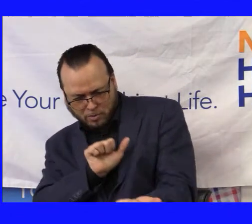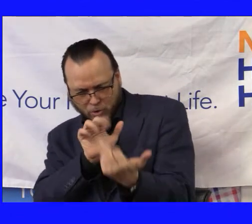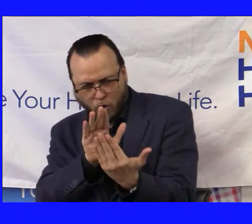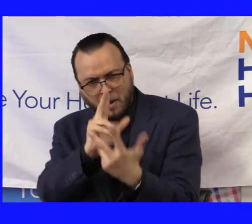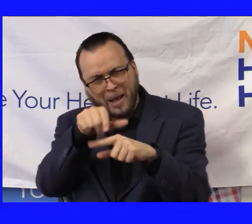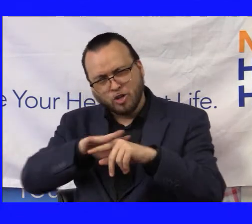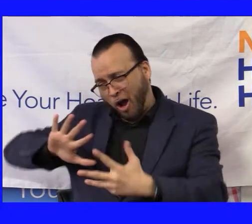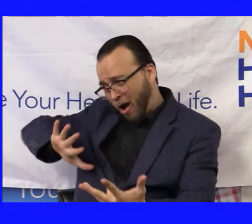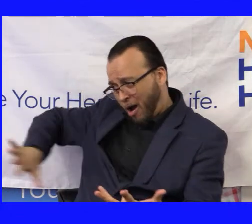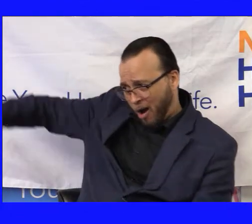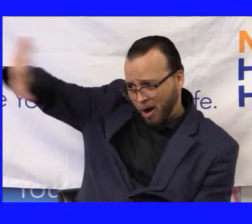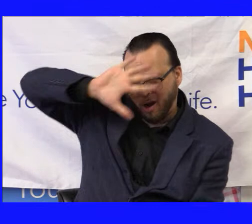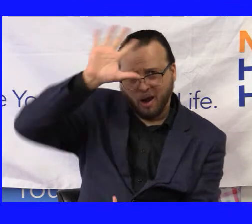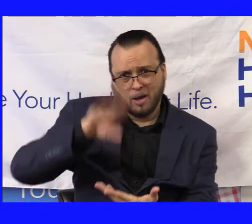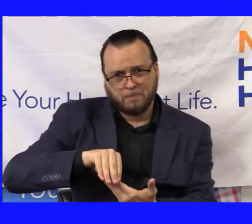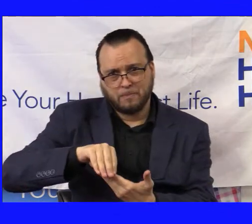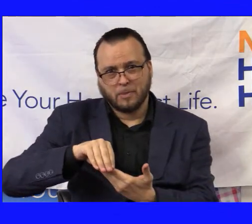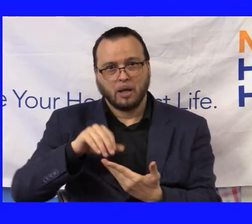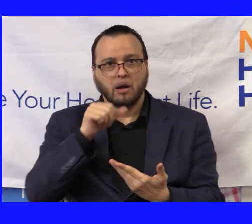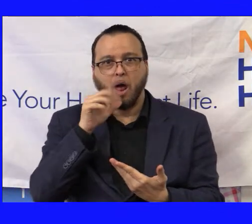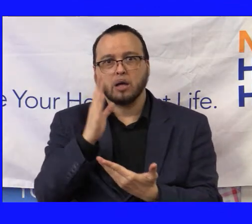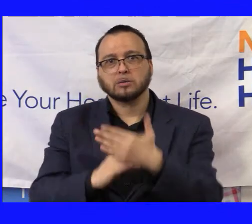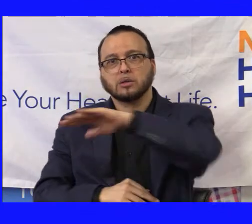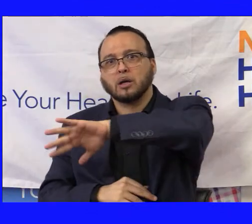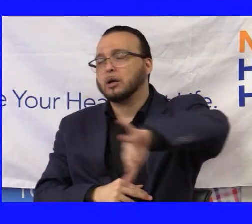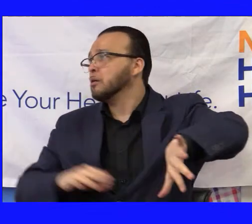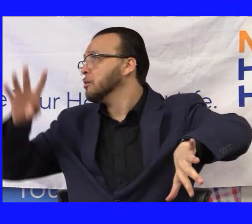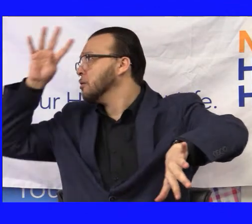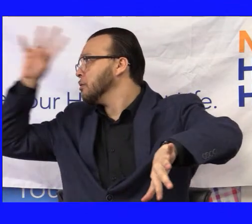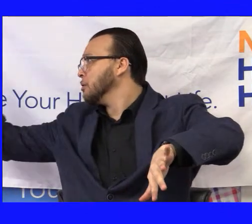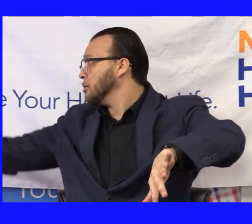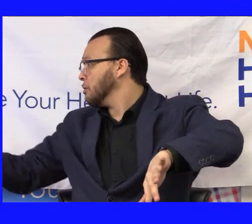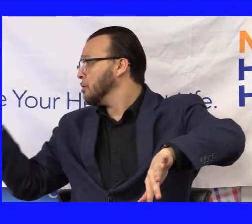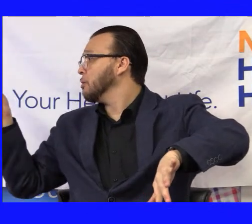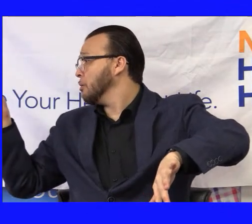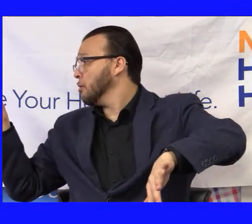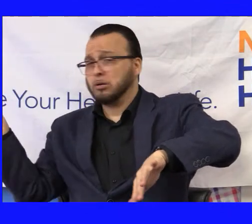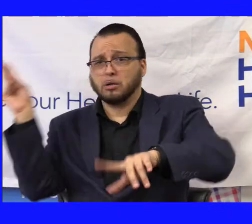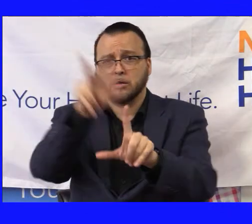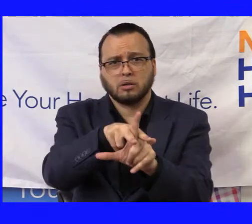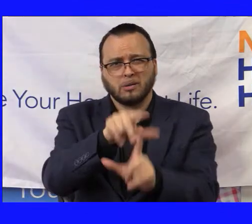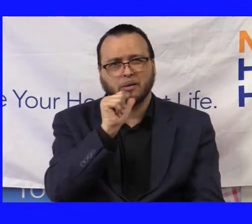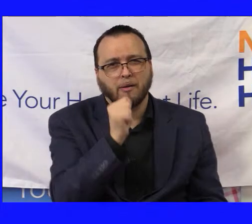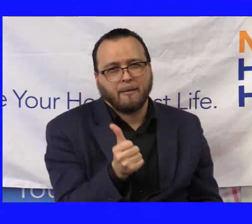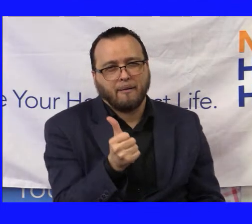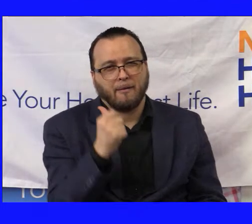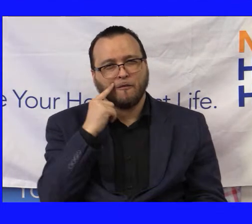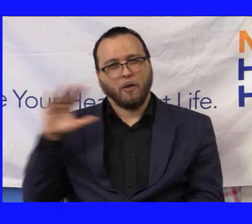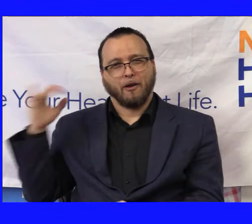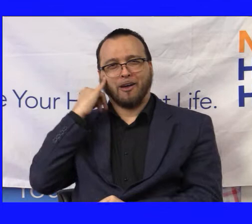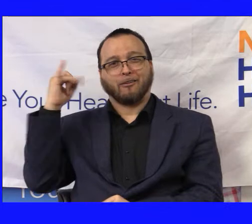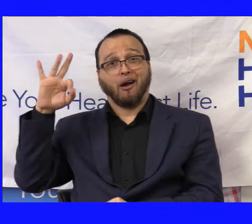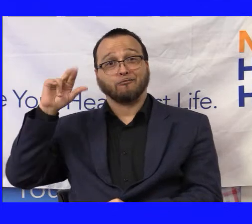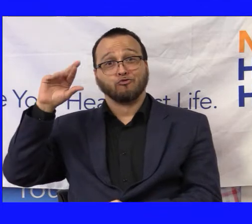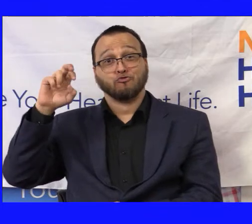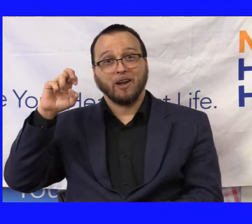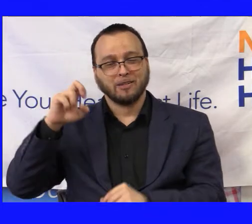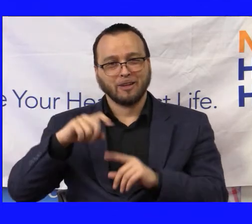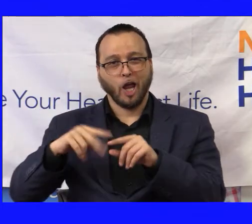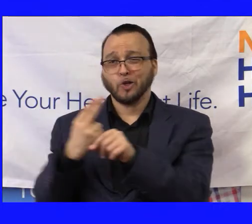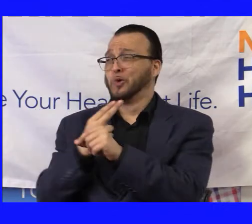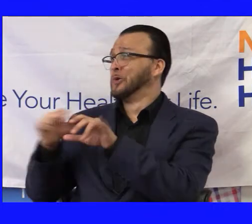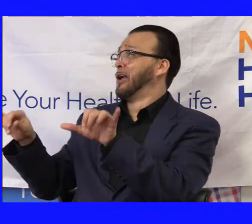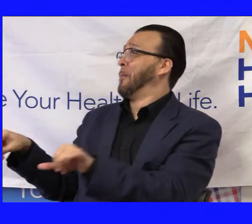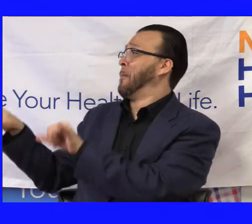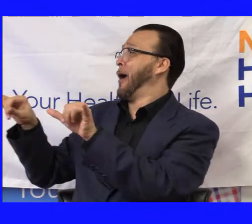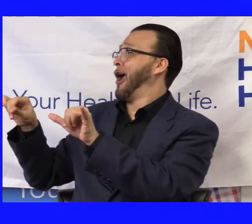on a biological, not on some kind of universal imperative of race, and really just kind of using a blanketed,